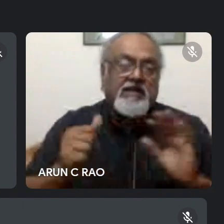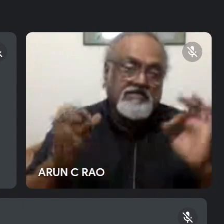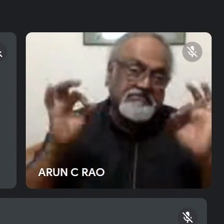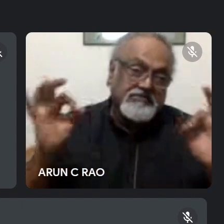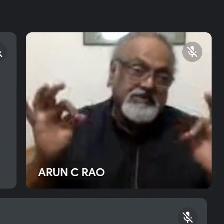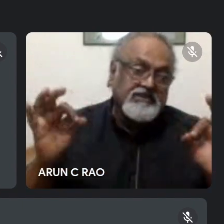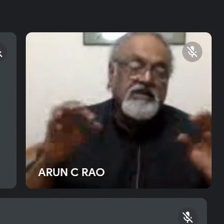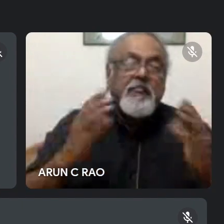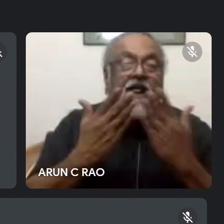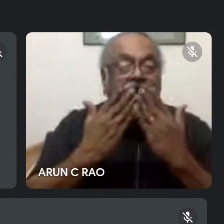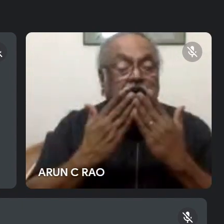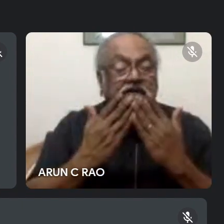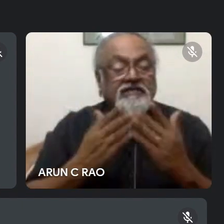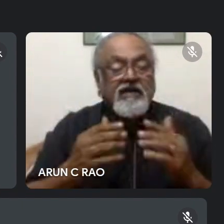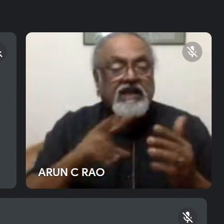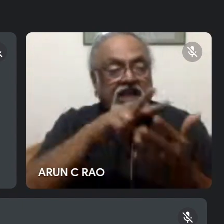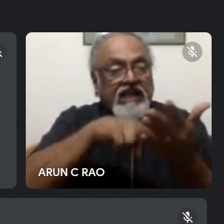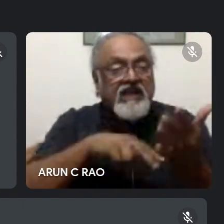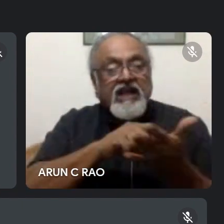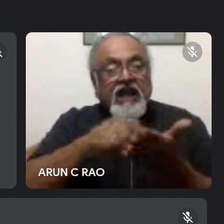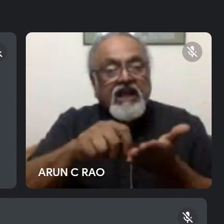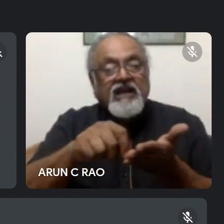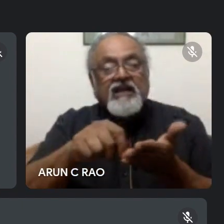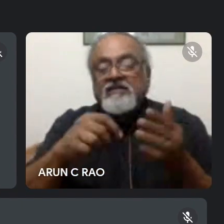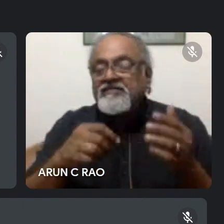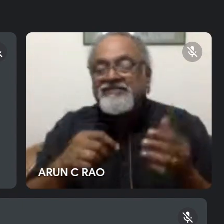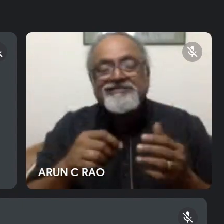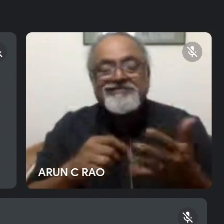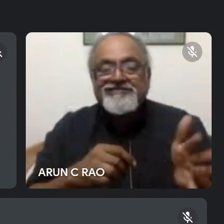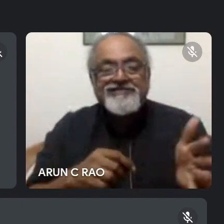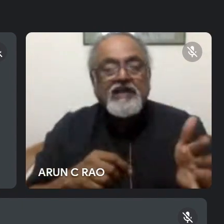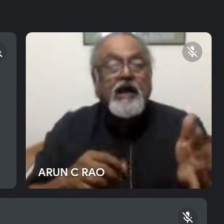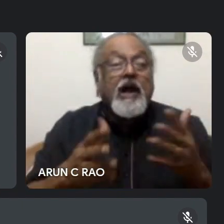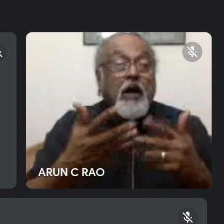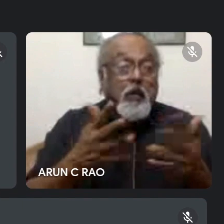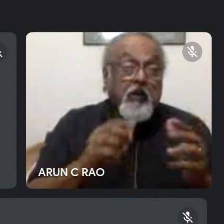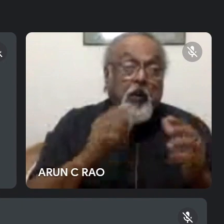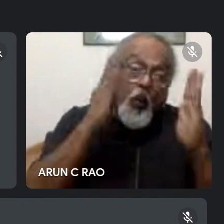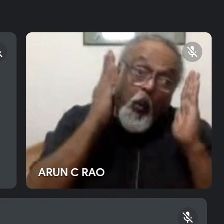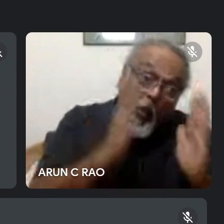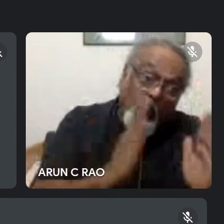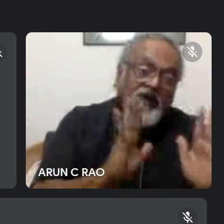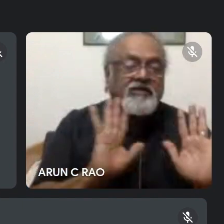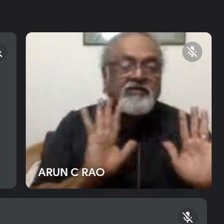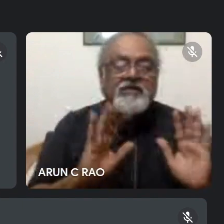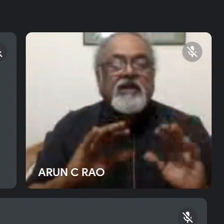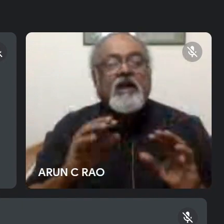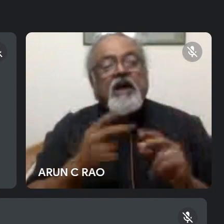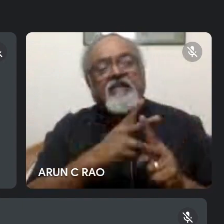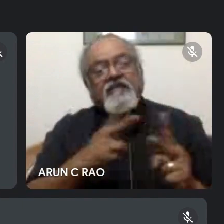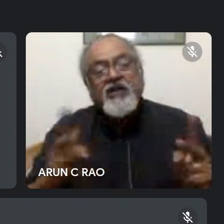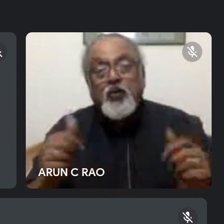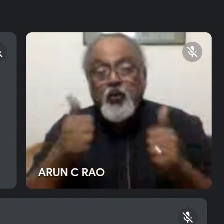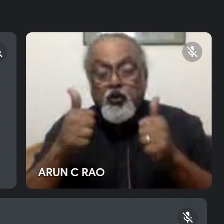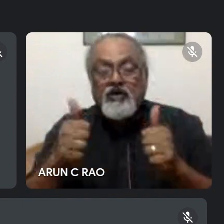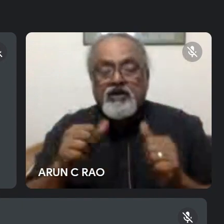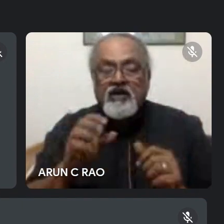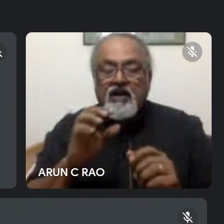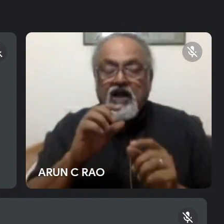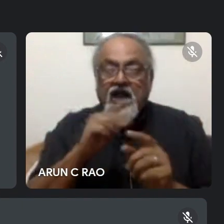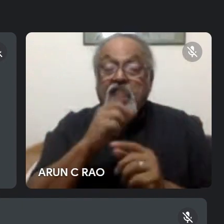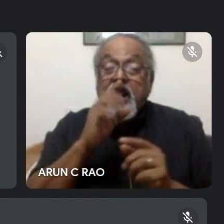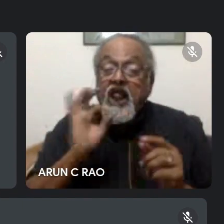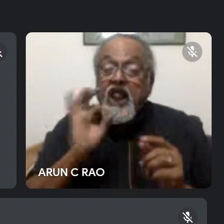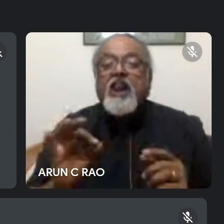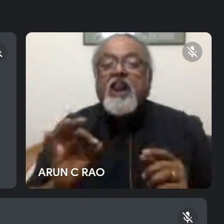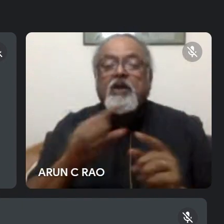academic reading or writing. And one of the things about setting realistic goals was something that's something that we'll have to all think